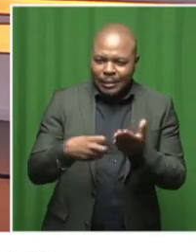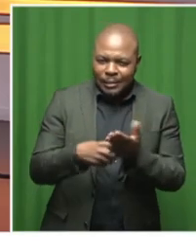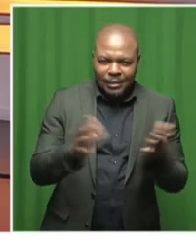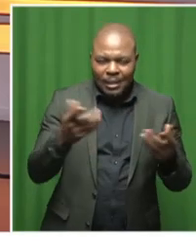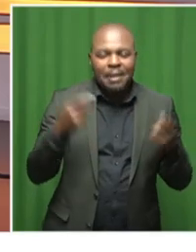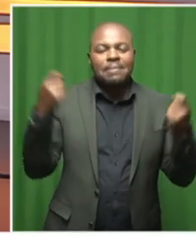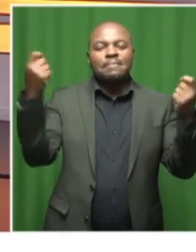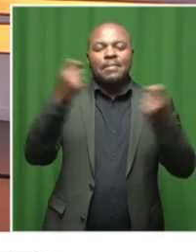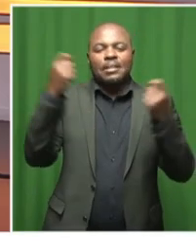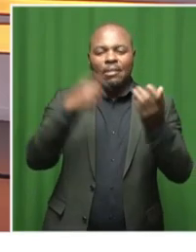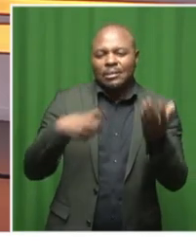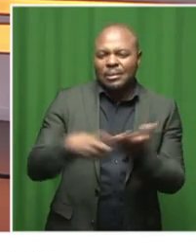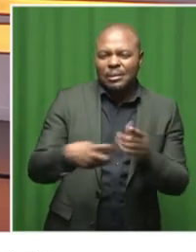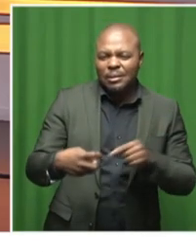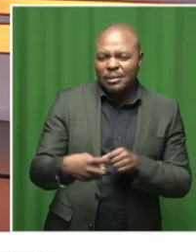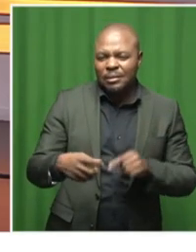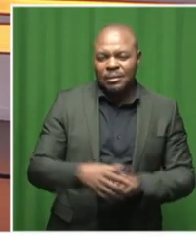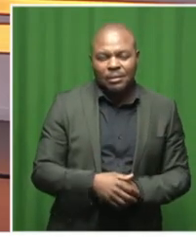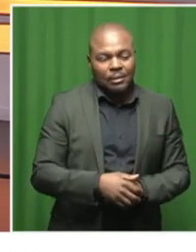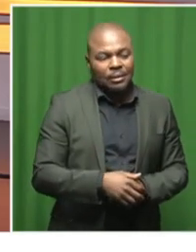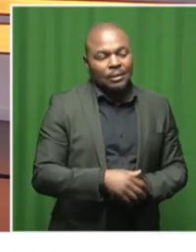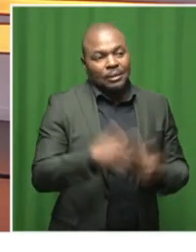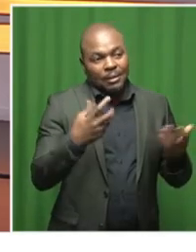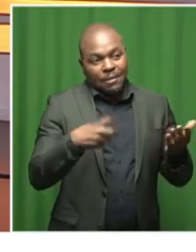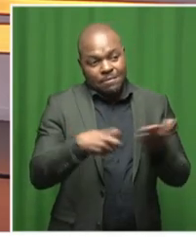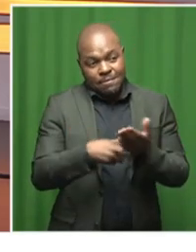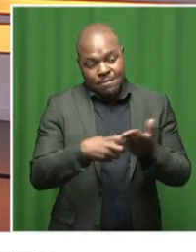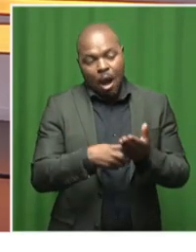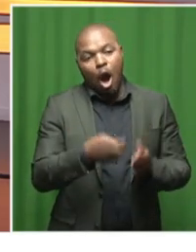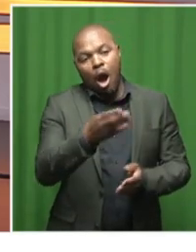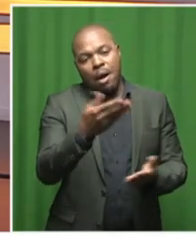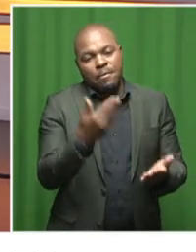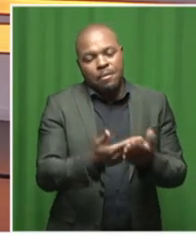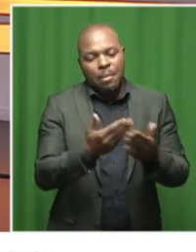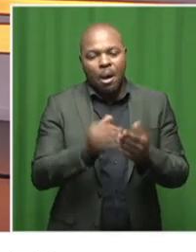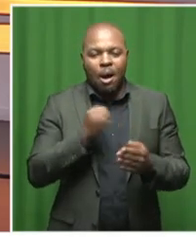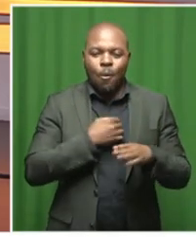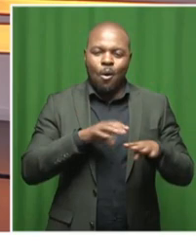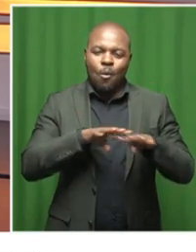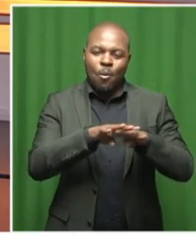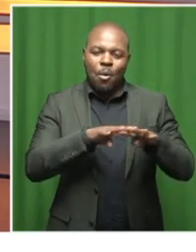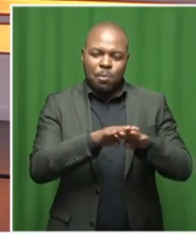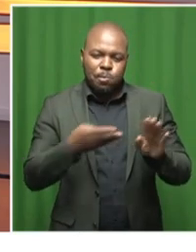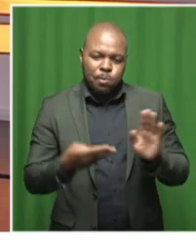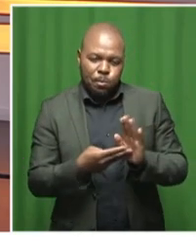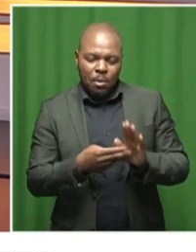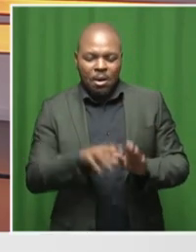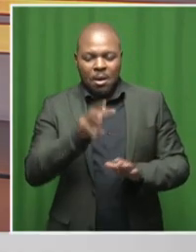Festival tickets. Yeah. Tell us more about those. So festival tickets are available on our website,